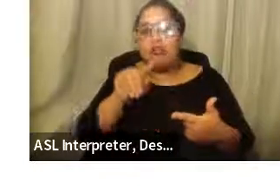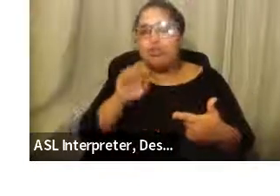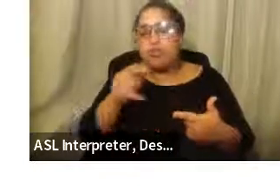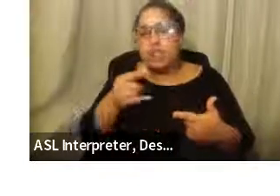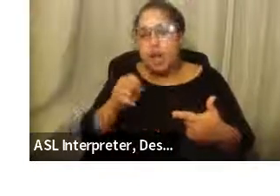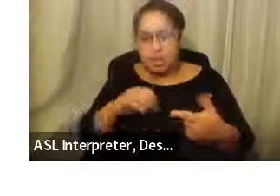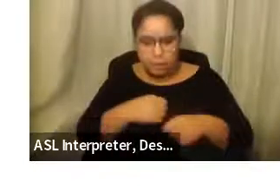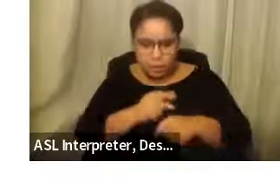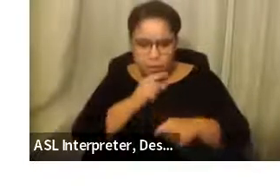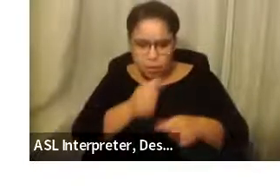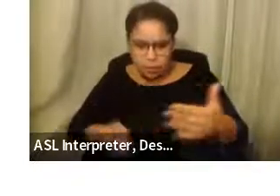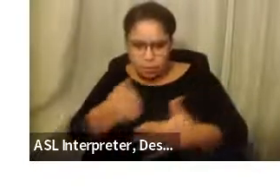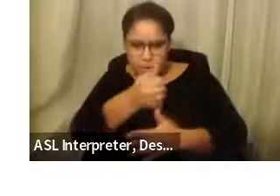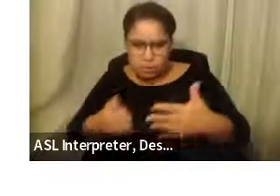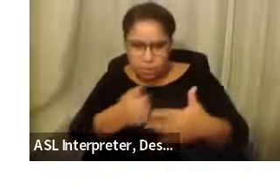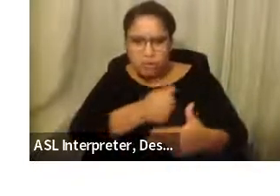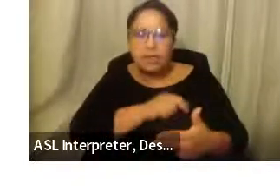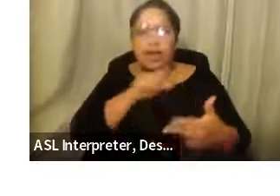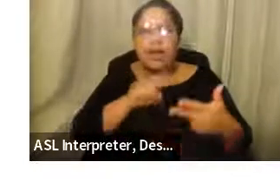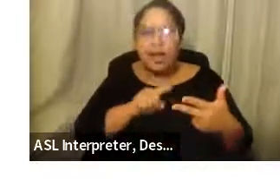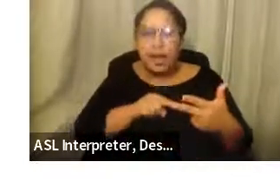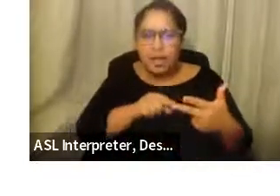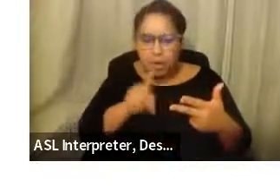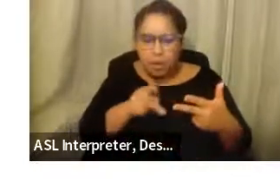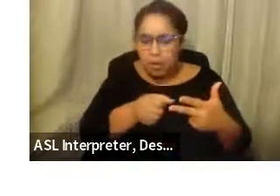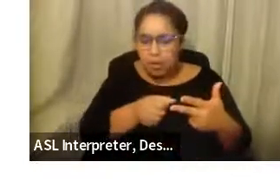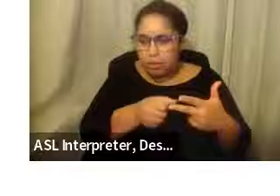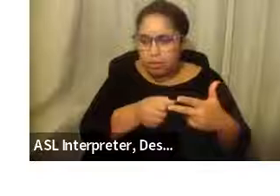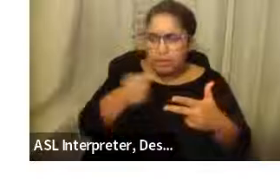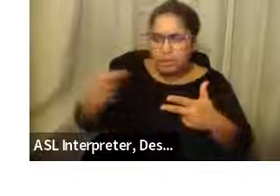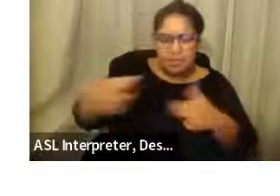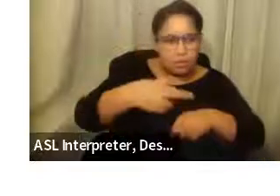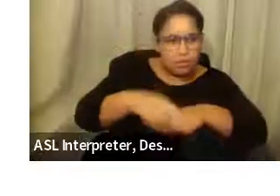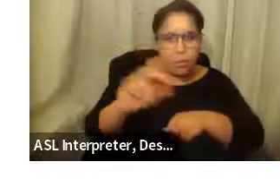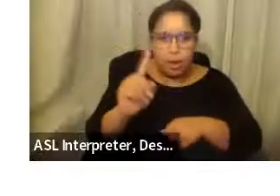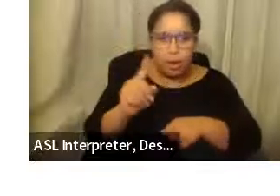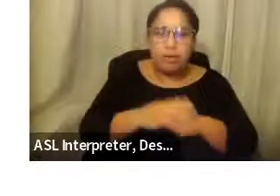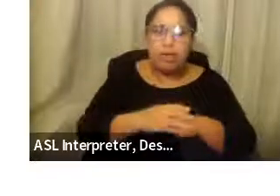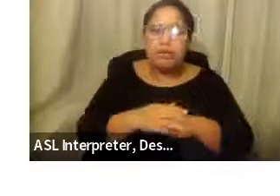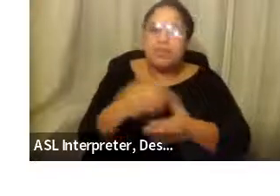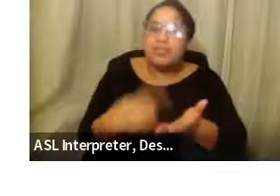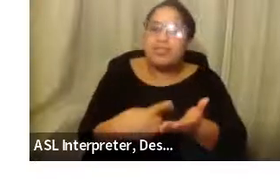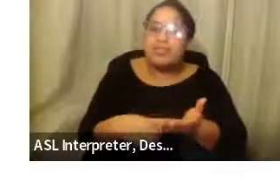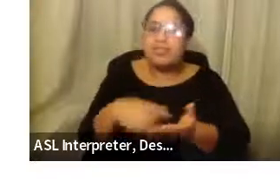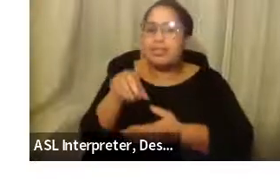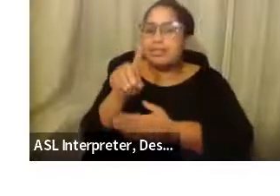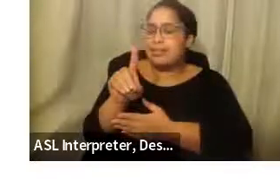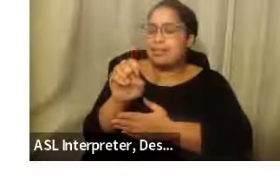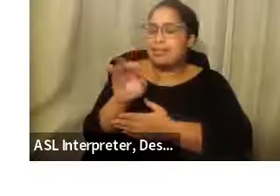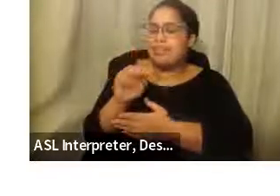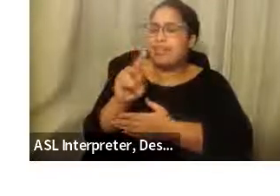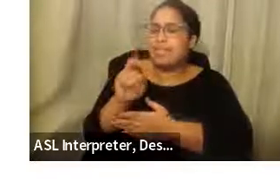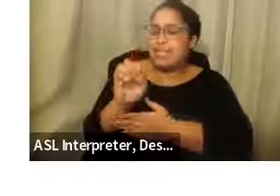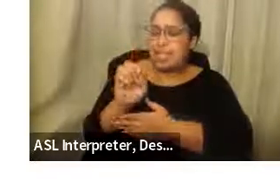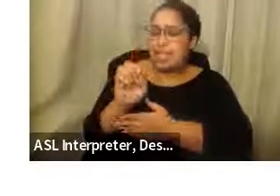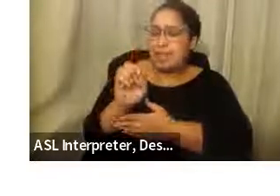appropriate definitive resource. And I asked, what does definitive mean? And that next bullet point is indeed